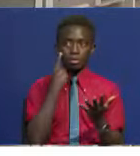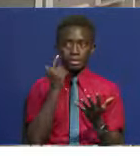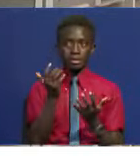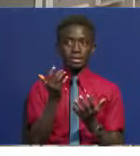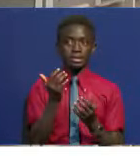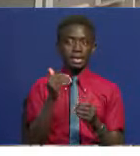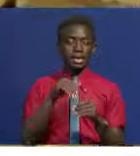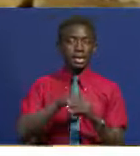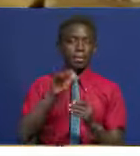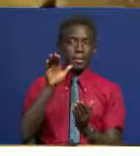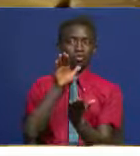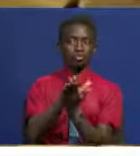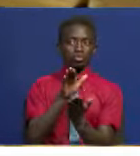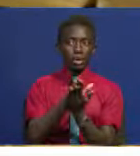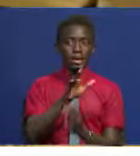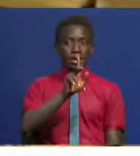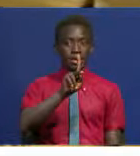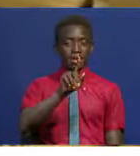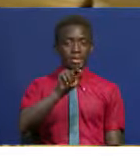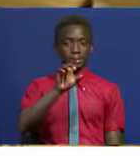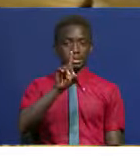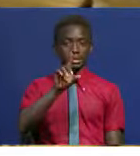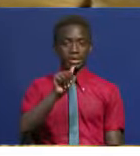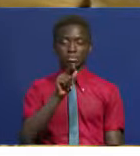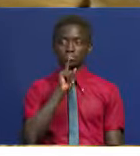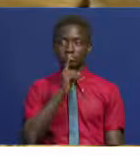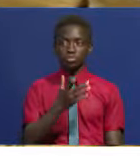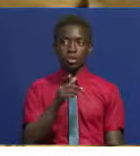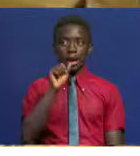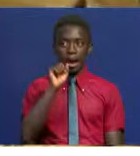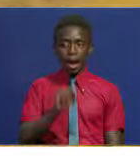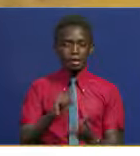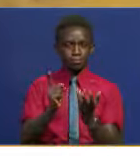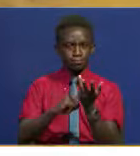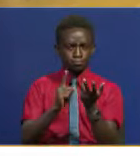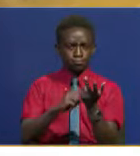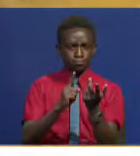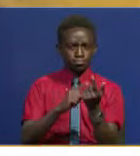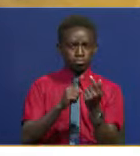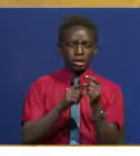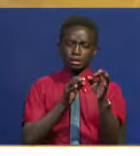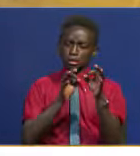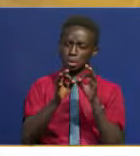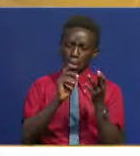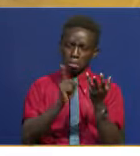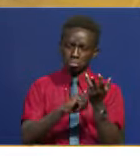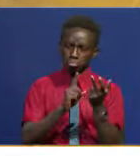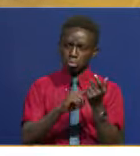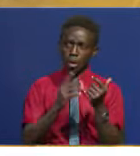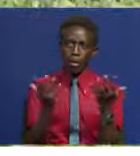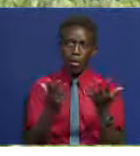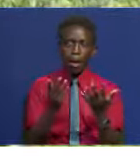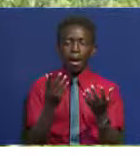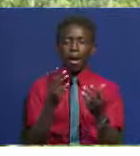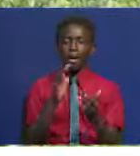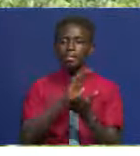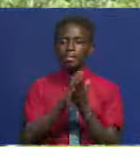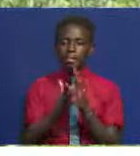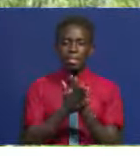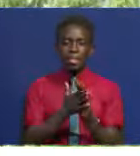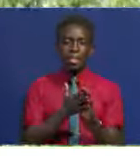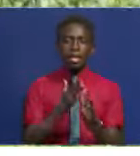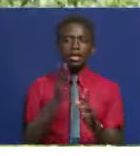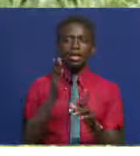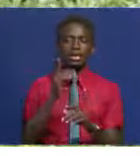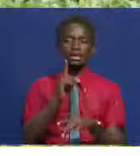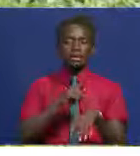tea prices. KTDA says that it can account for all its tea at the warehouses and none has expired, confirming it